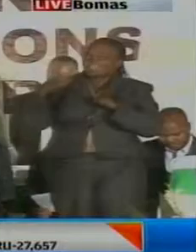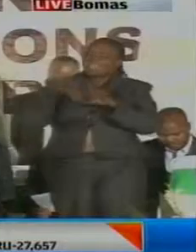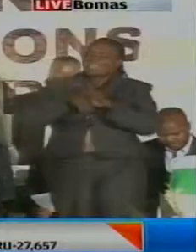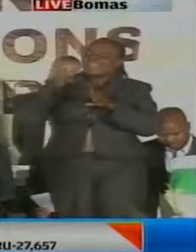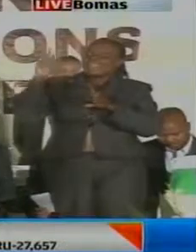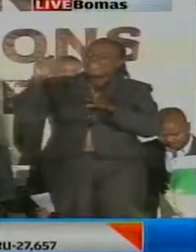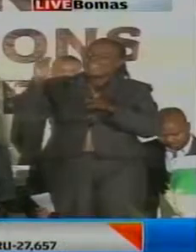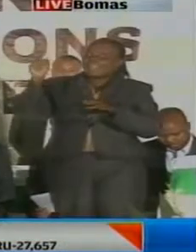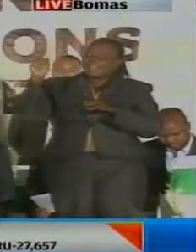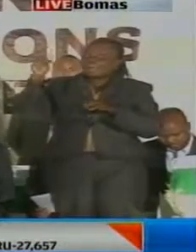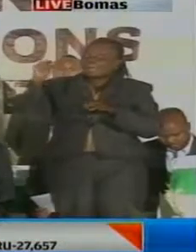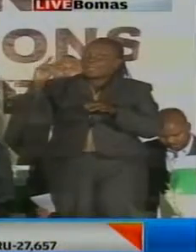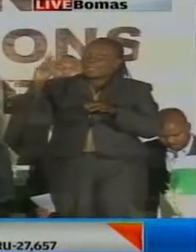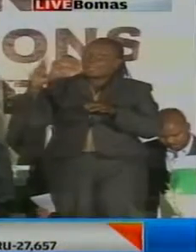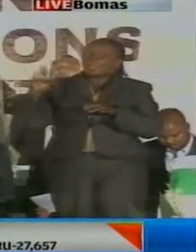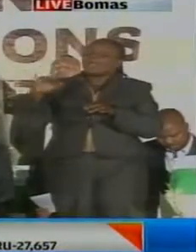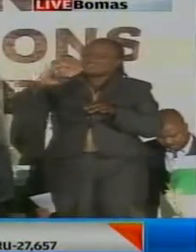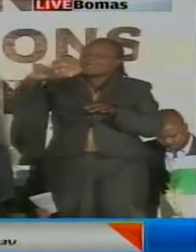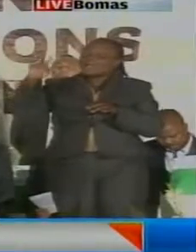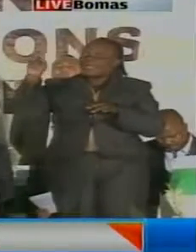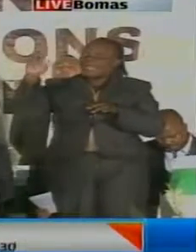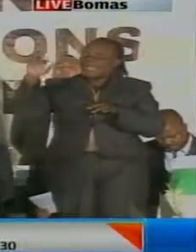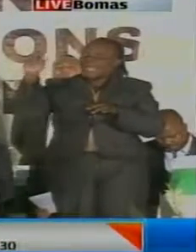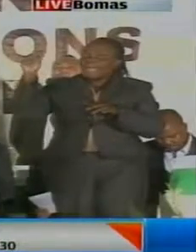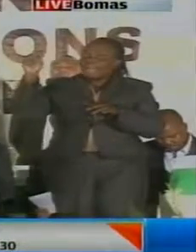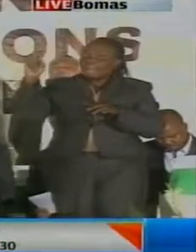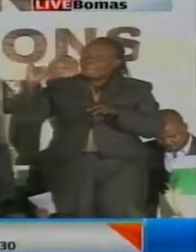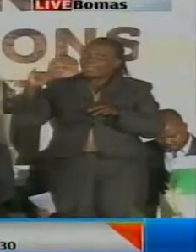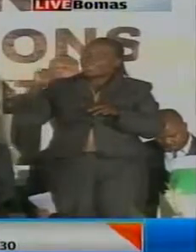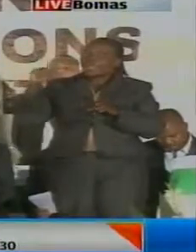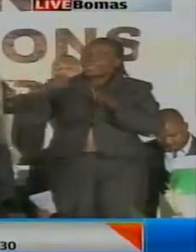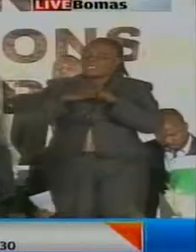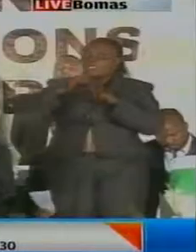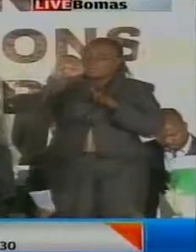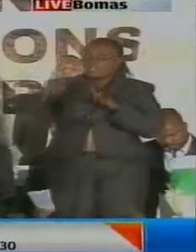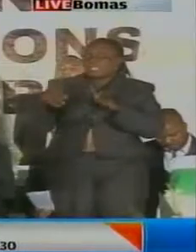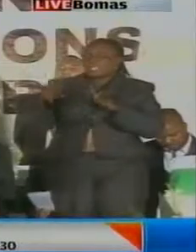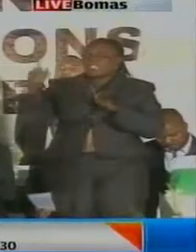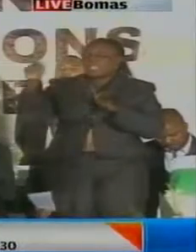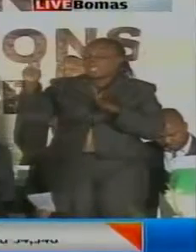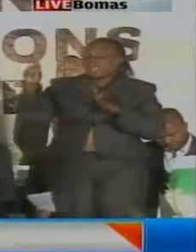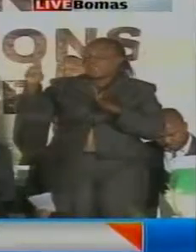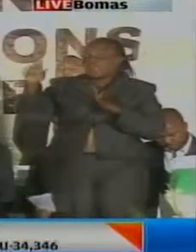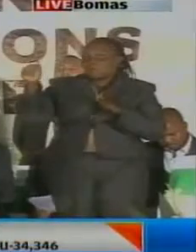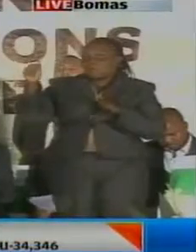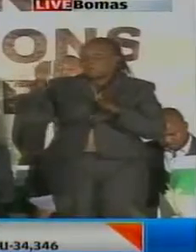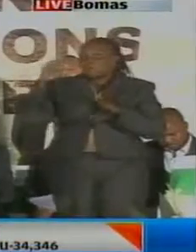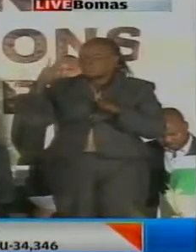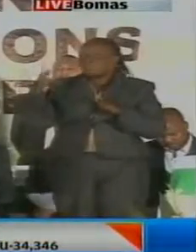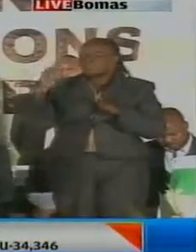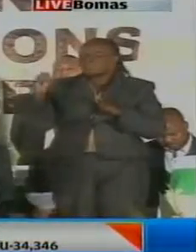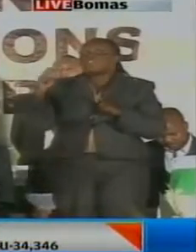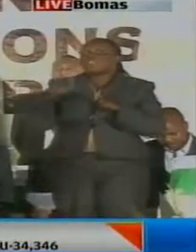County. James Kiapi, 181, Martha Karua, 256,